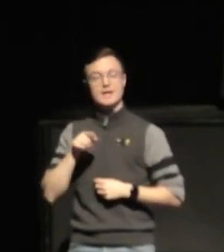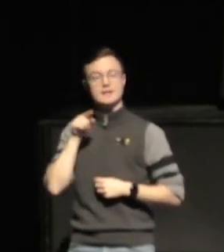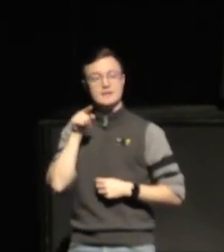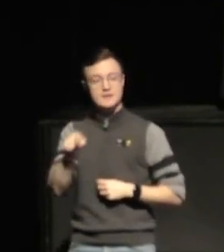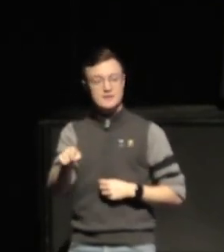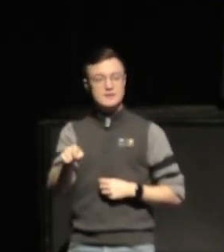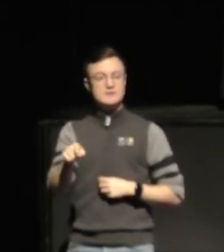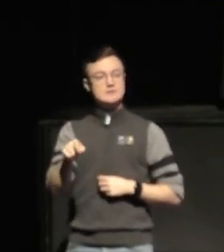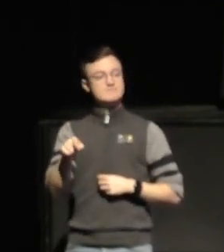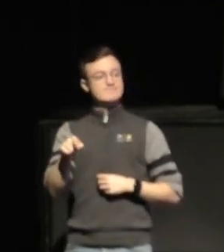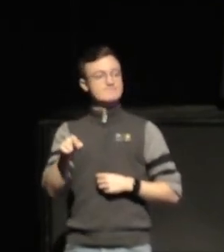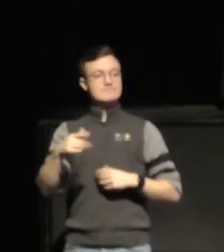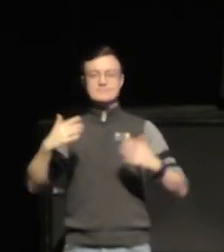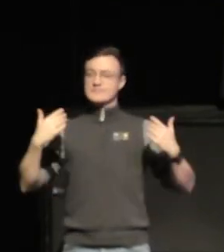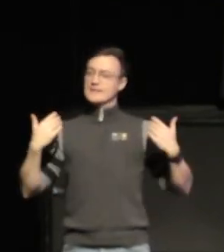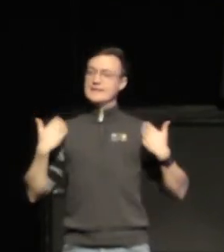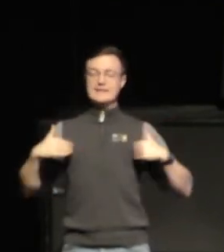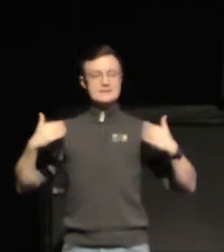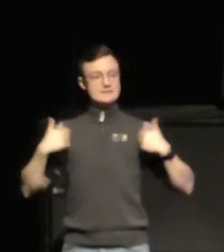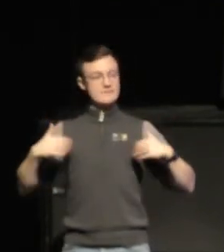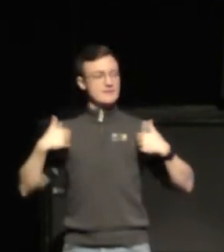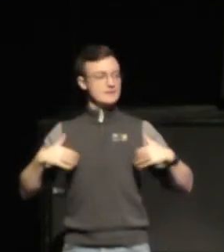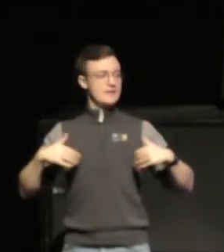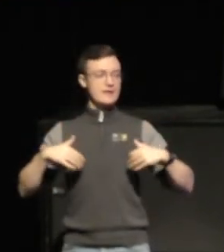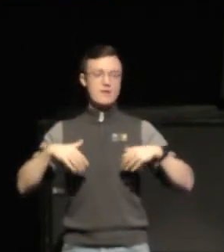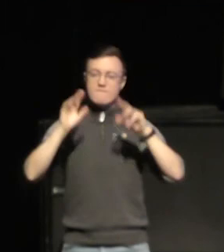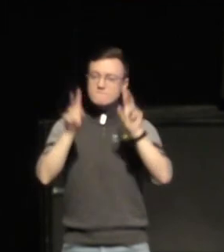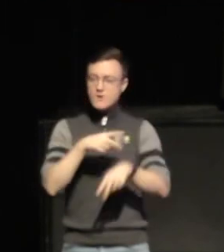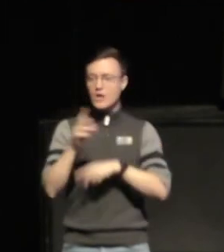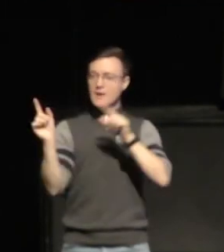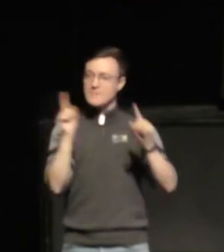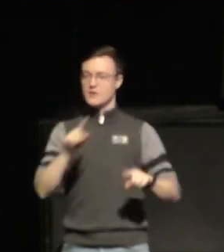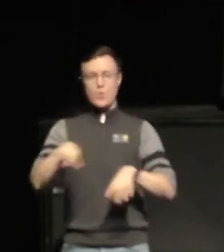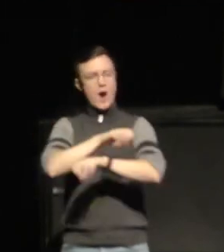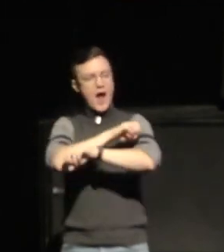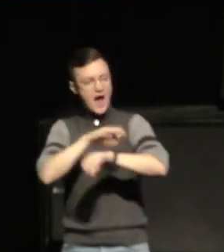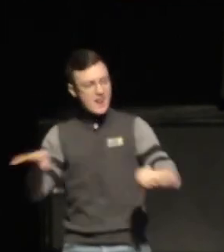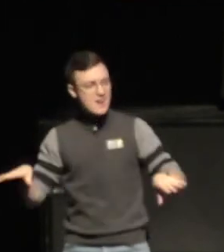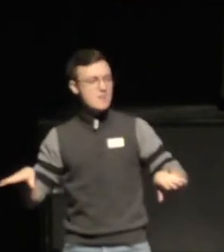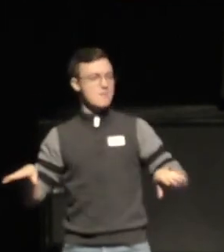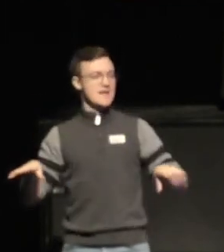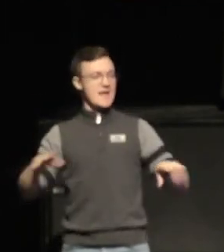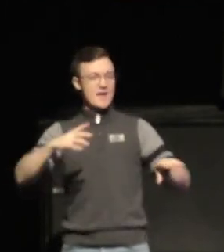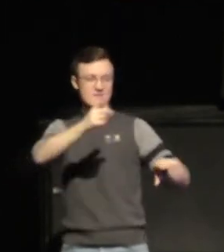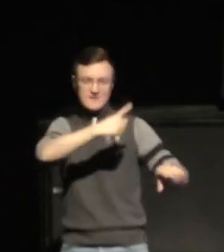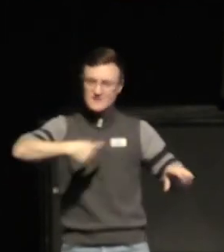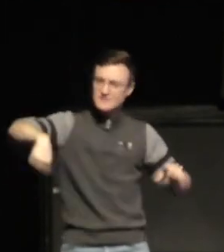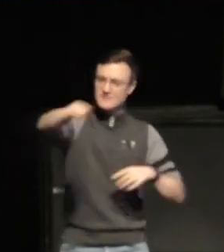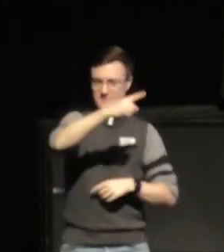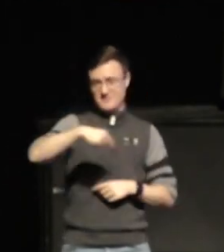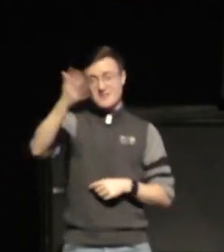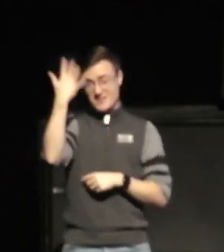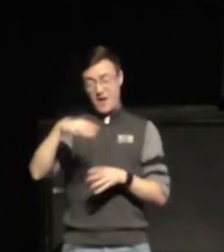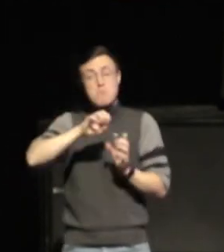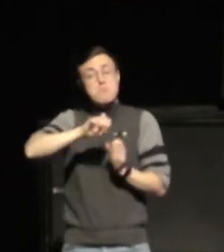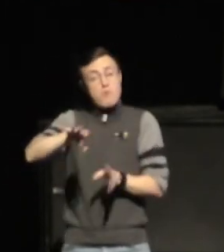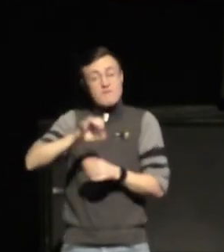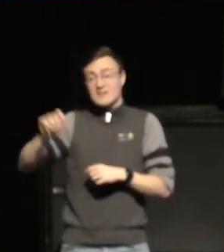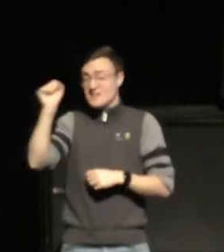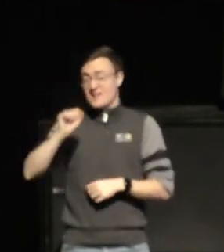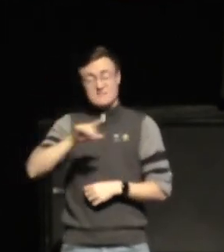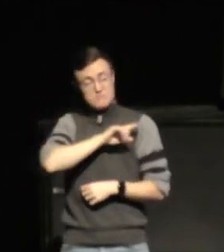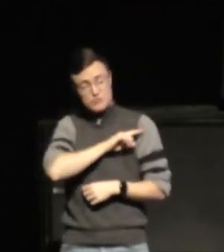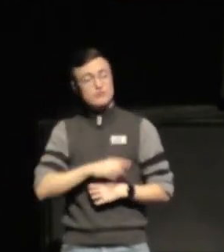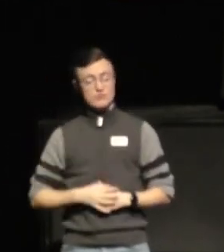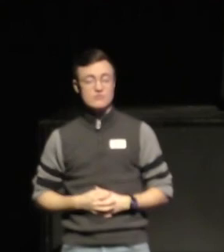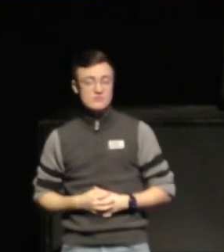of the general public, like people like you and me, can have a huge importance within